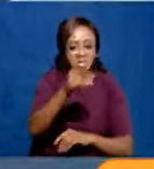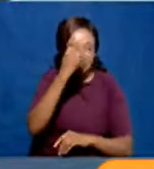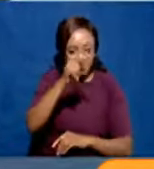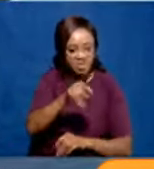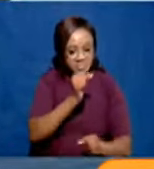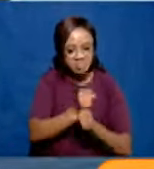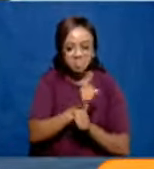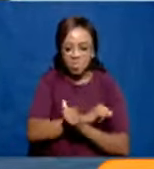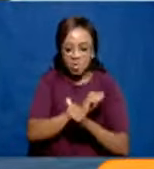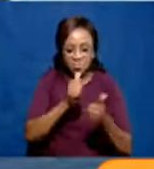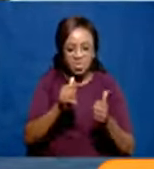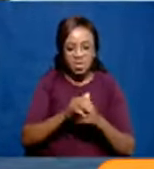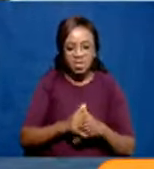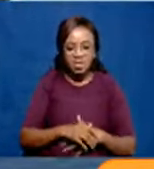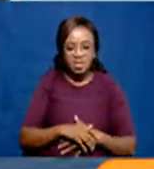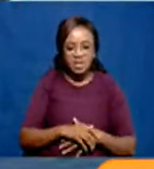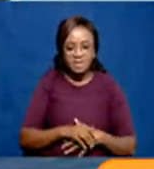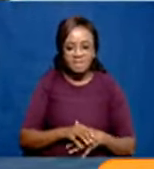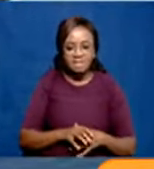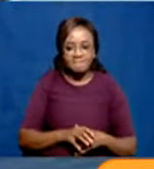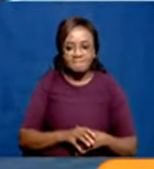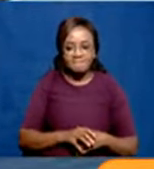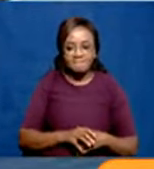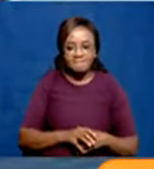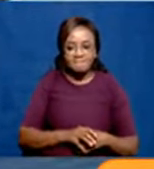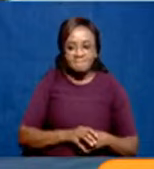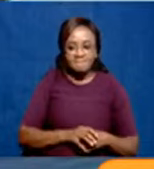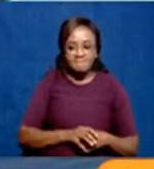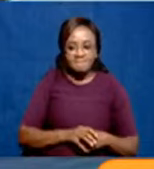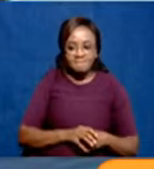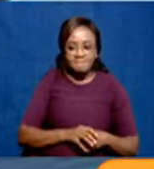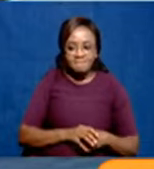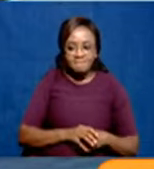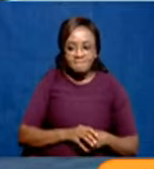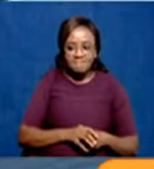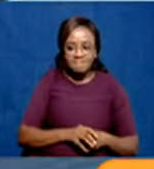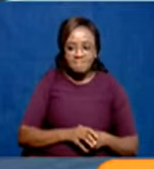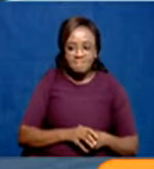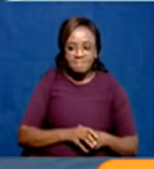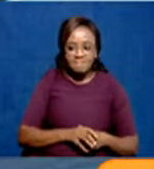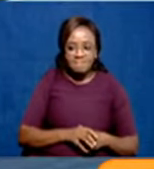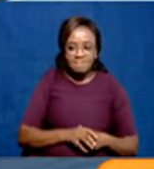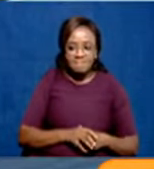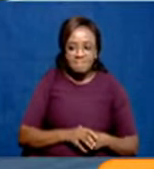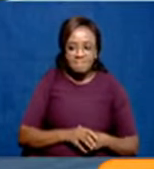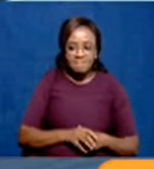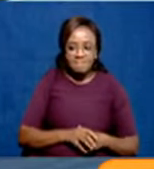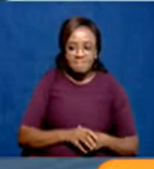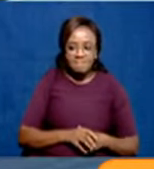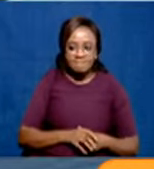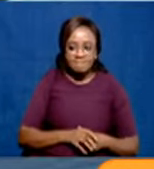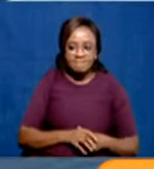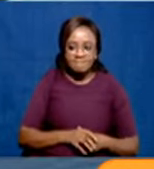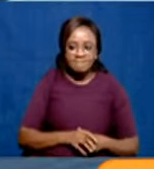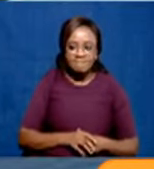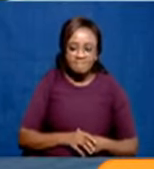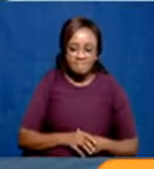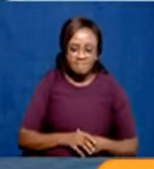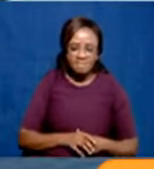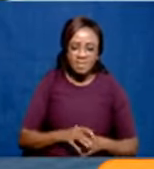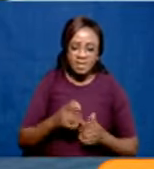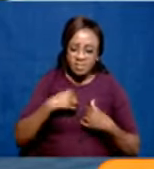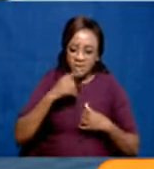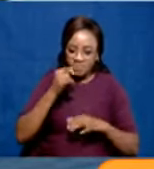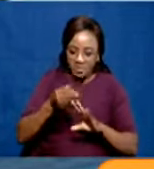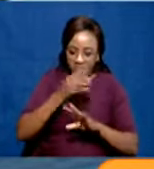very good job on this scheme. All right? Now, he talked about the means testing instrument and the practicality. I talked about earlier, and